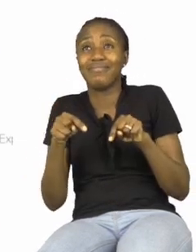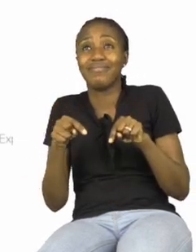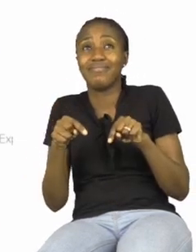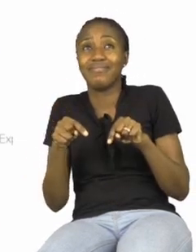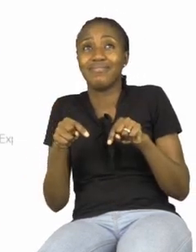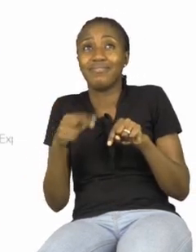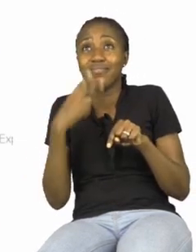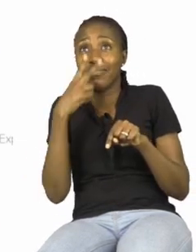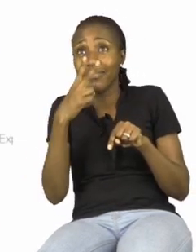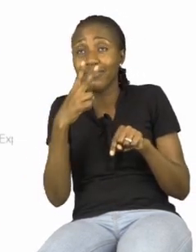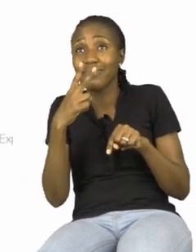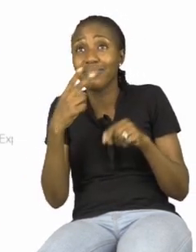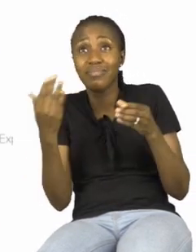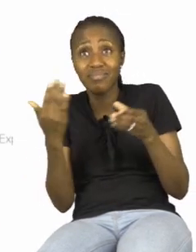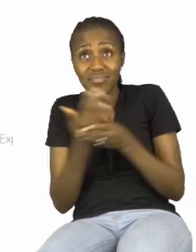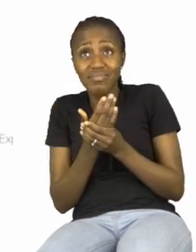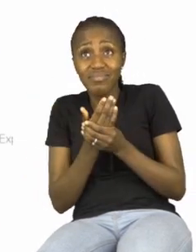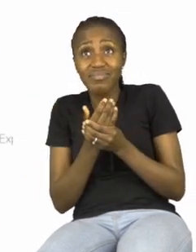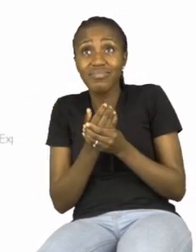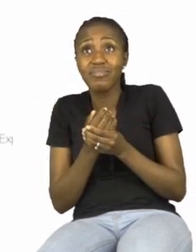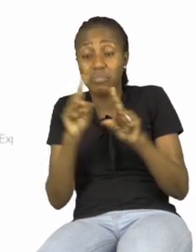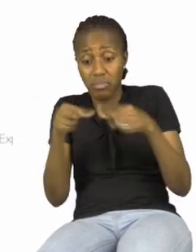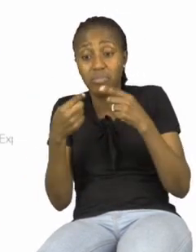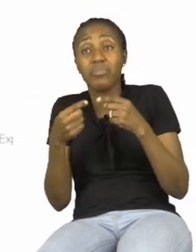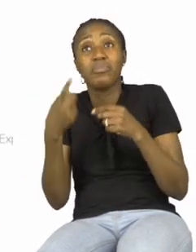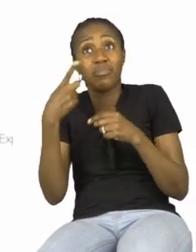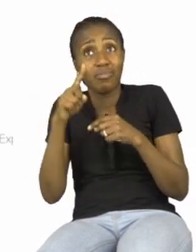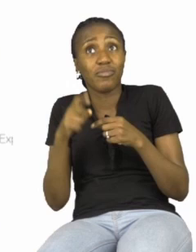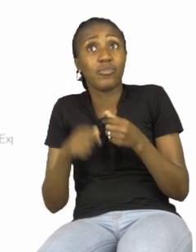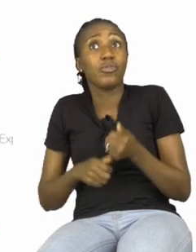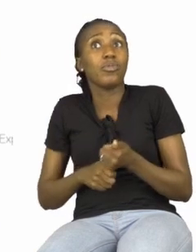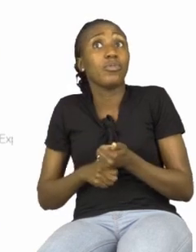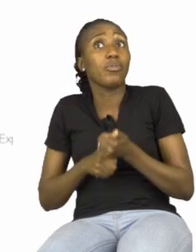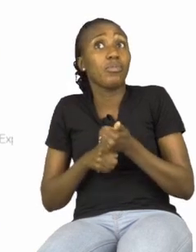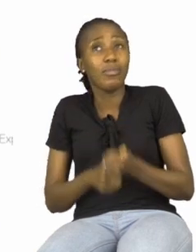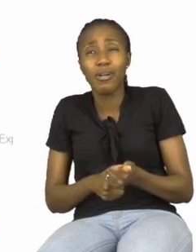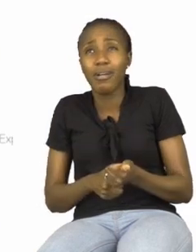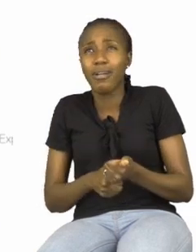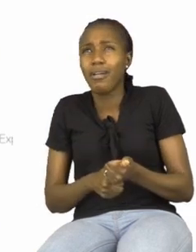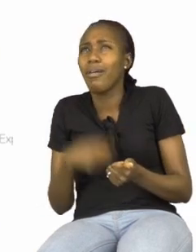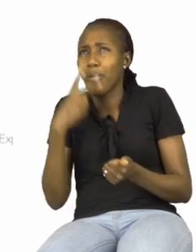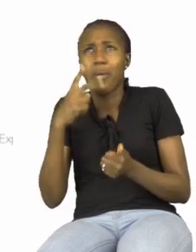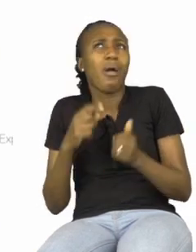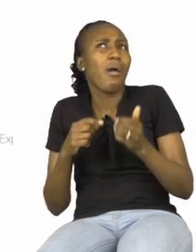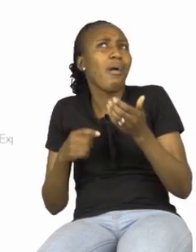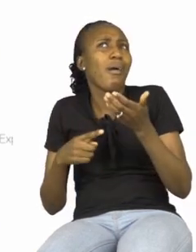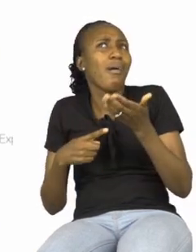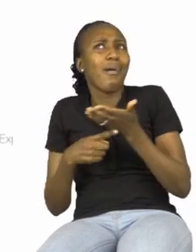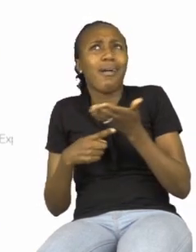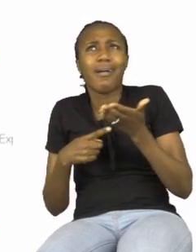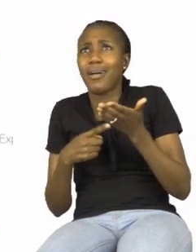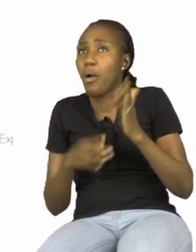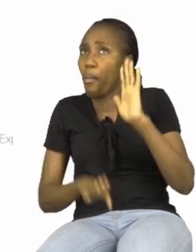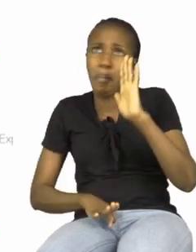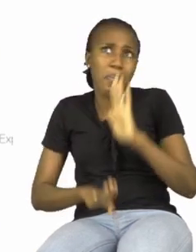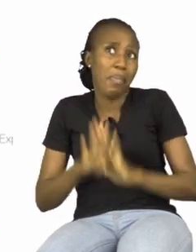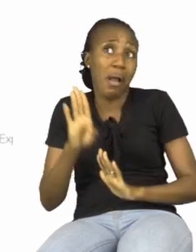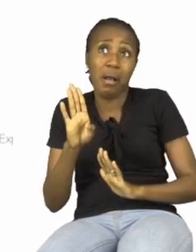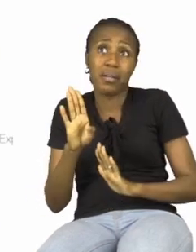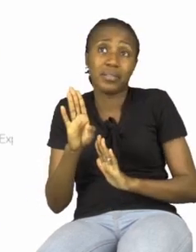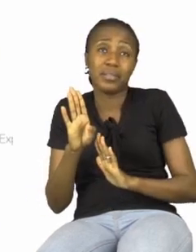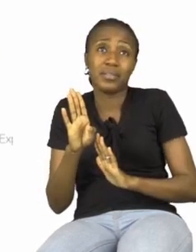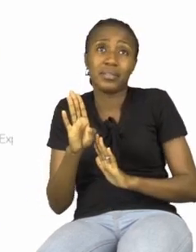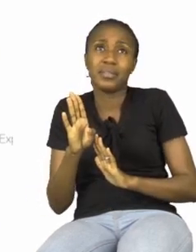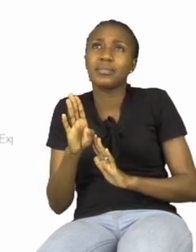carbon fiber and, if you look at the youngsters these days, there's so much technology that has come into hockey these days. But I